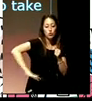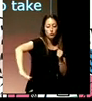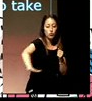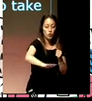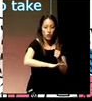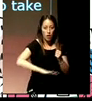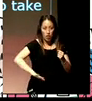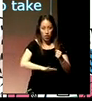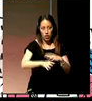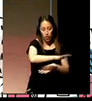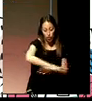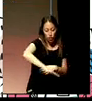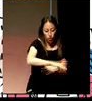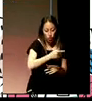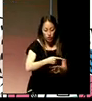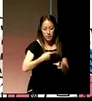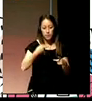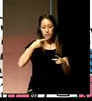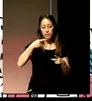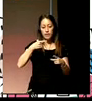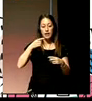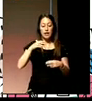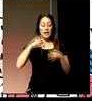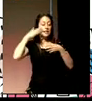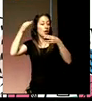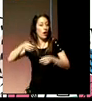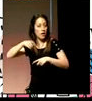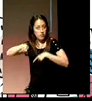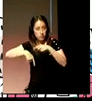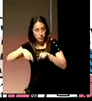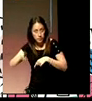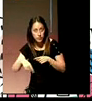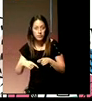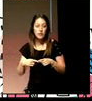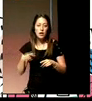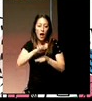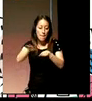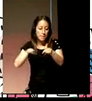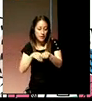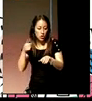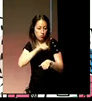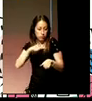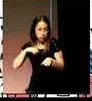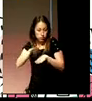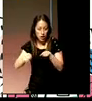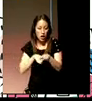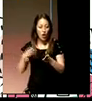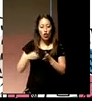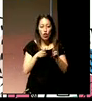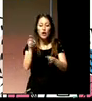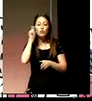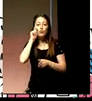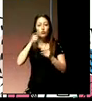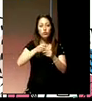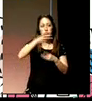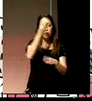pavements and paving, road safety, transport mobility, parking,